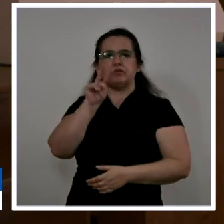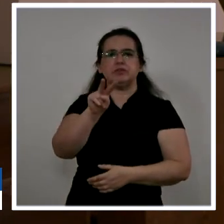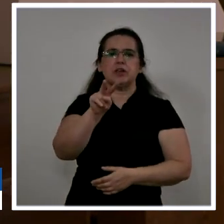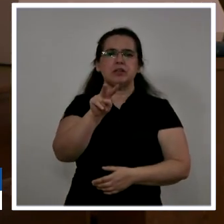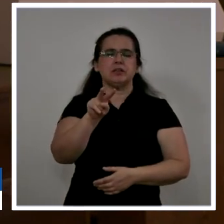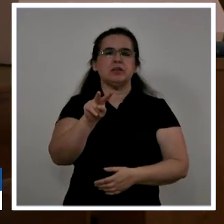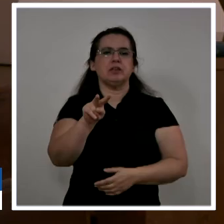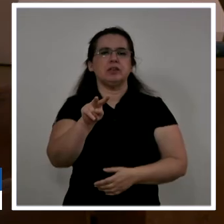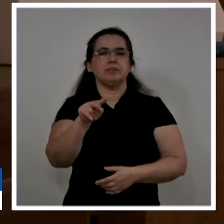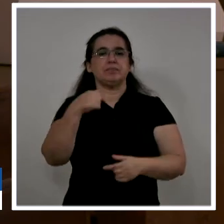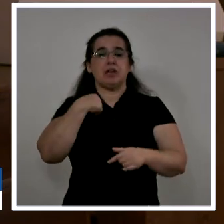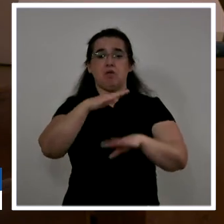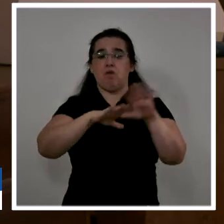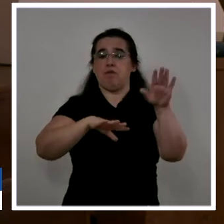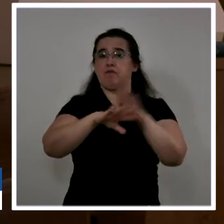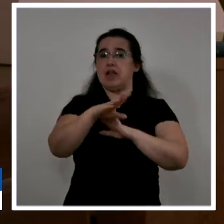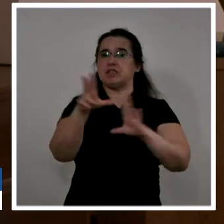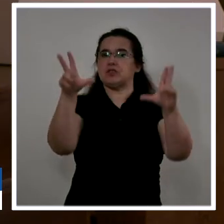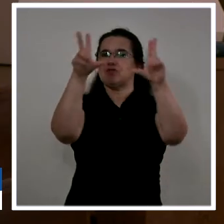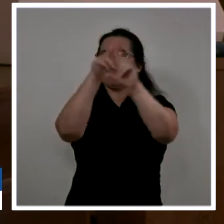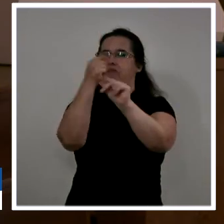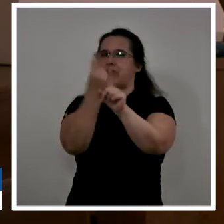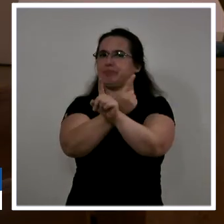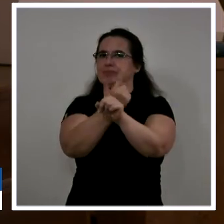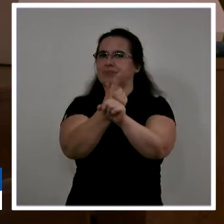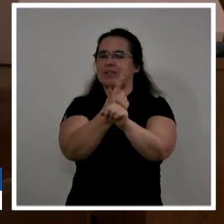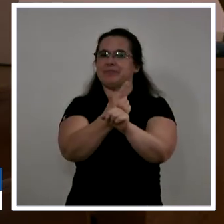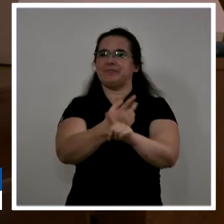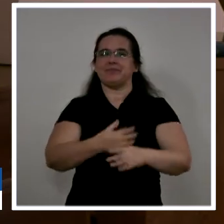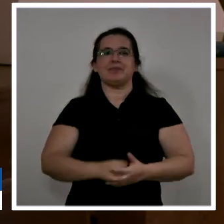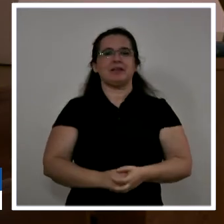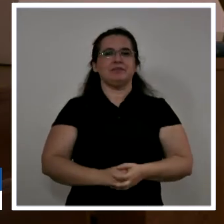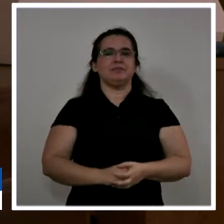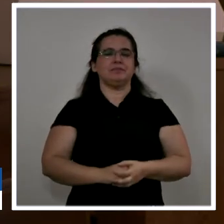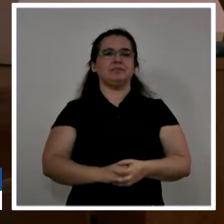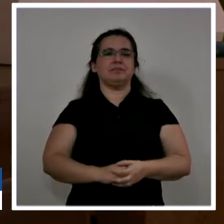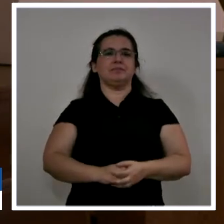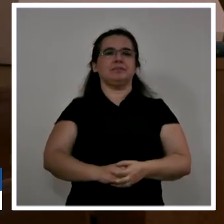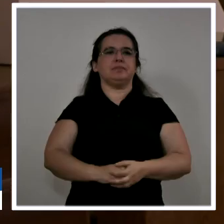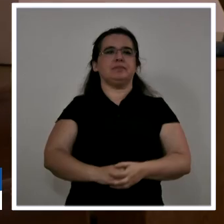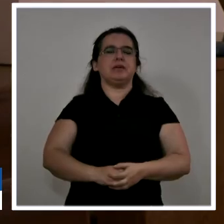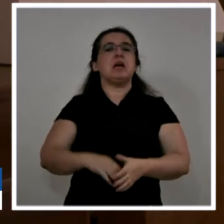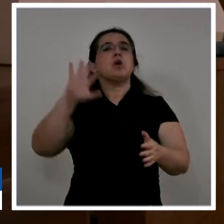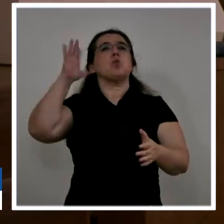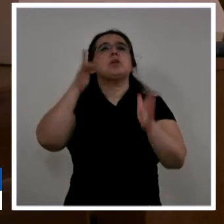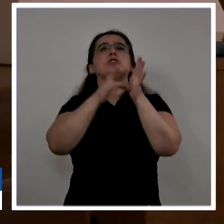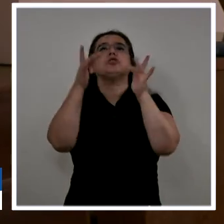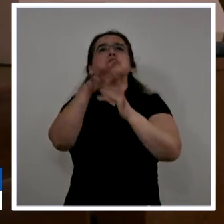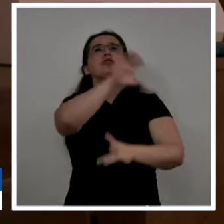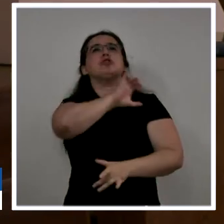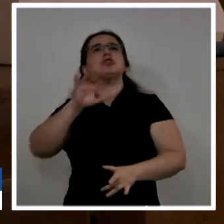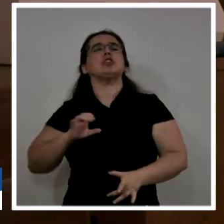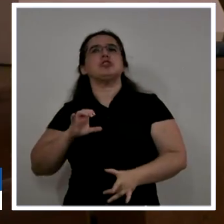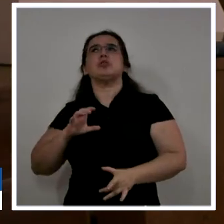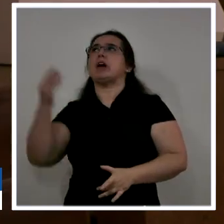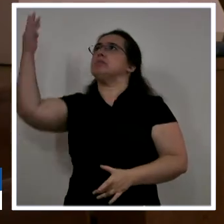new thing. Eu faço uma coisa nova. When Jesus Christ came to this earth as a man, quando Jesus Cristo veio a esta terra